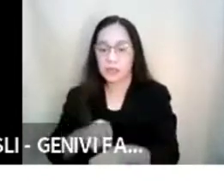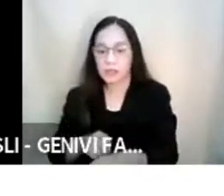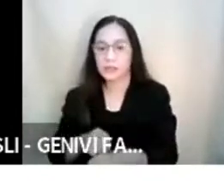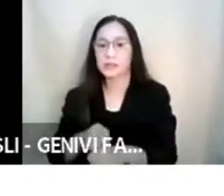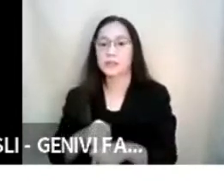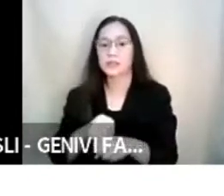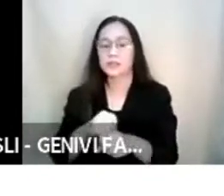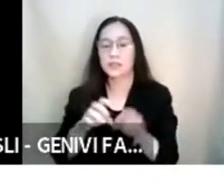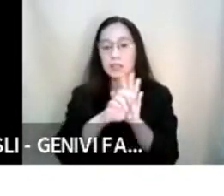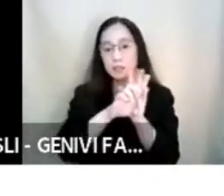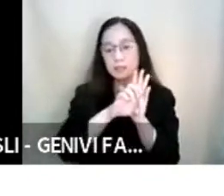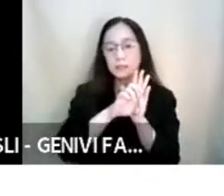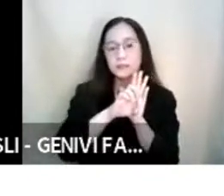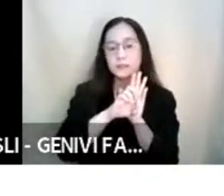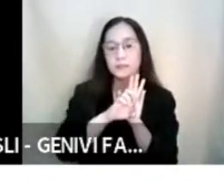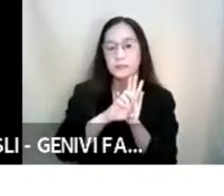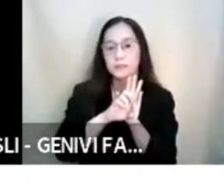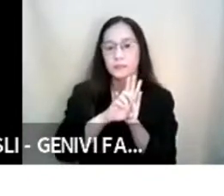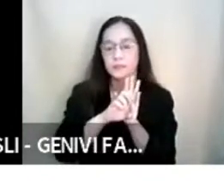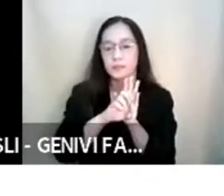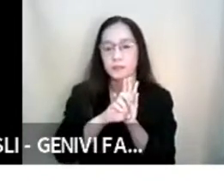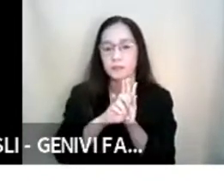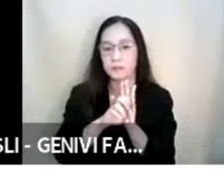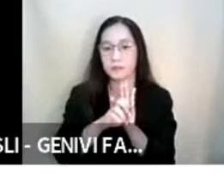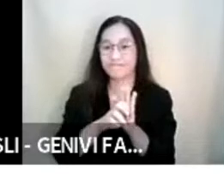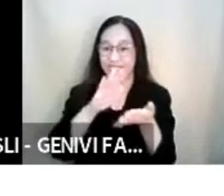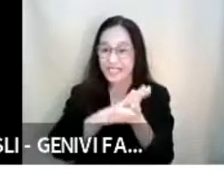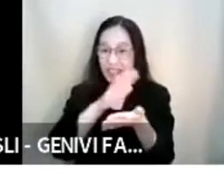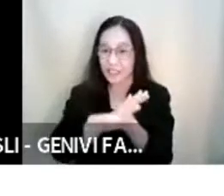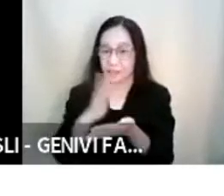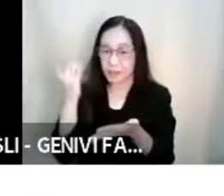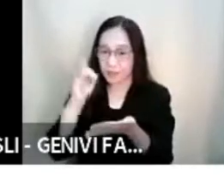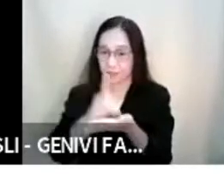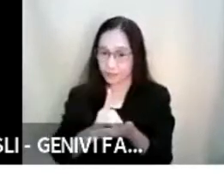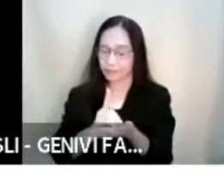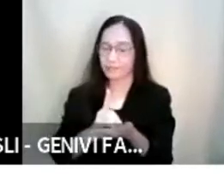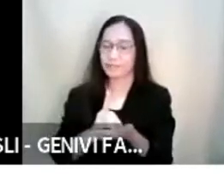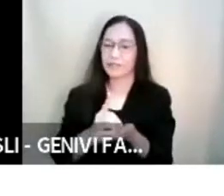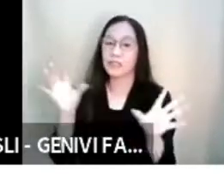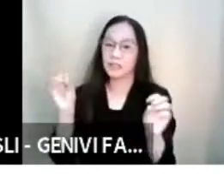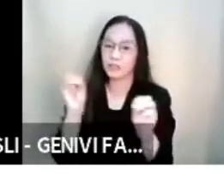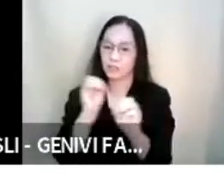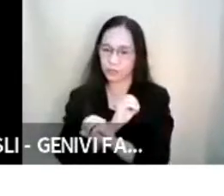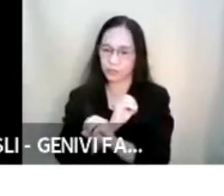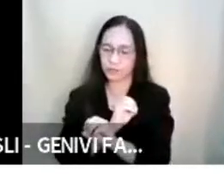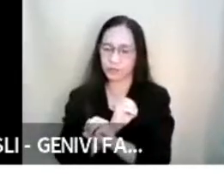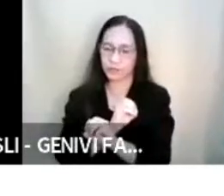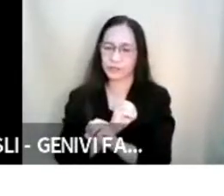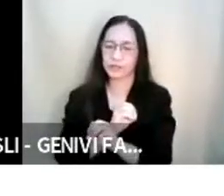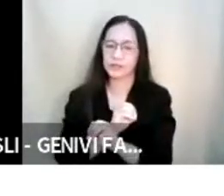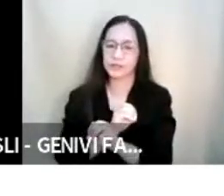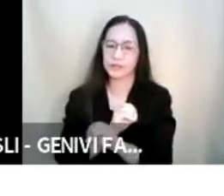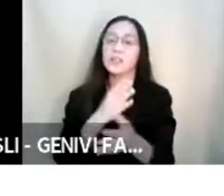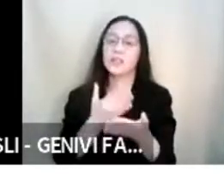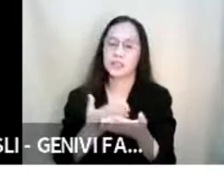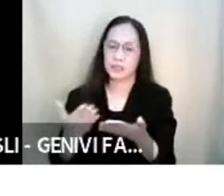Pagkulit halimbawa ng mga papeles, no, sa isang opisina, for example. These are some of the things that